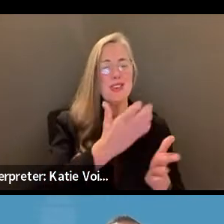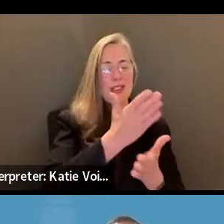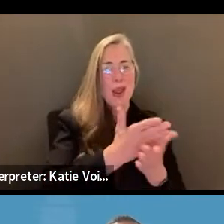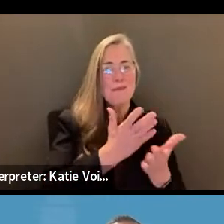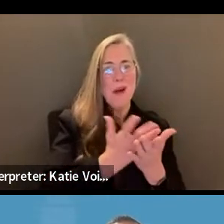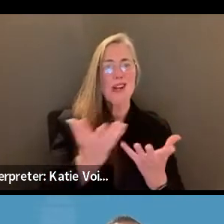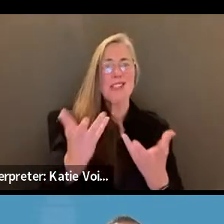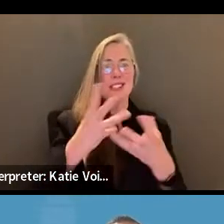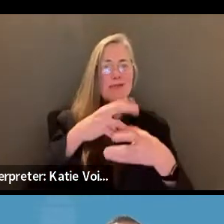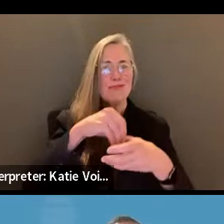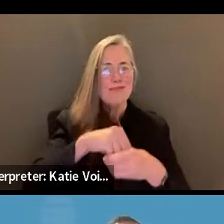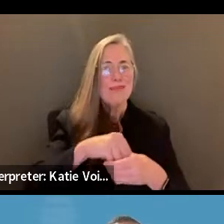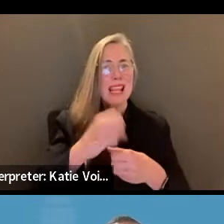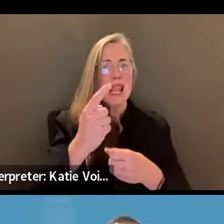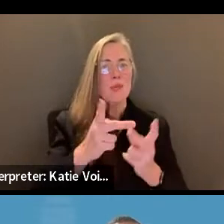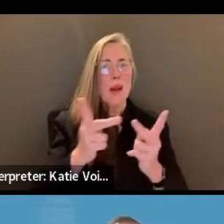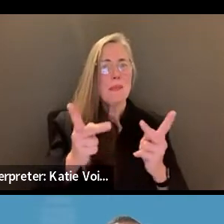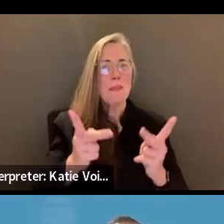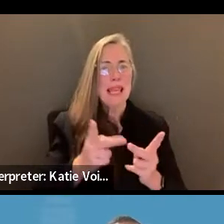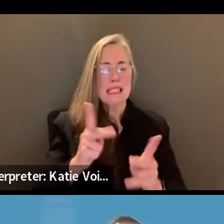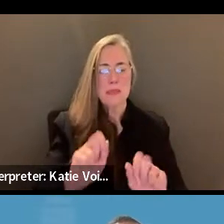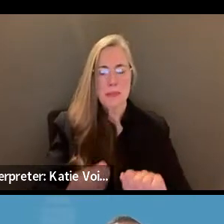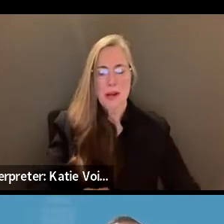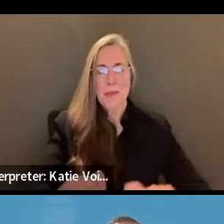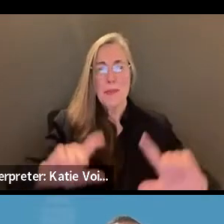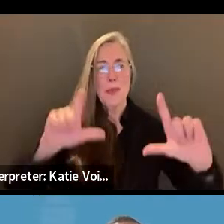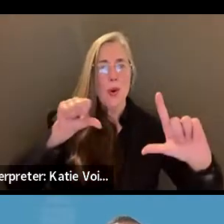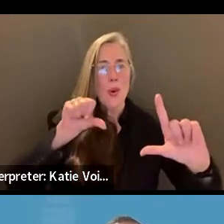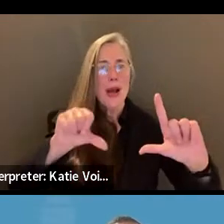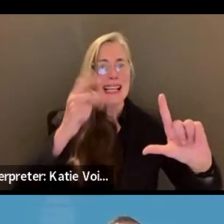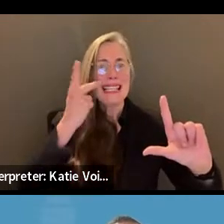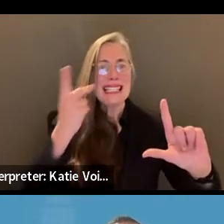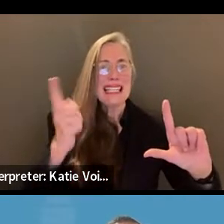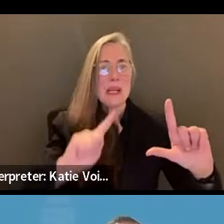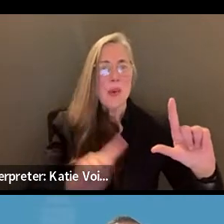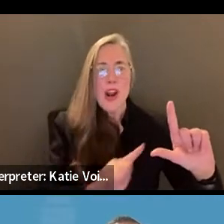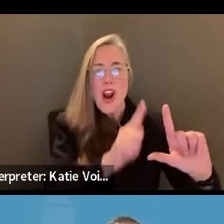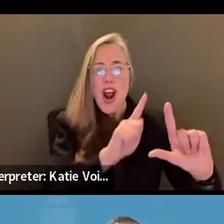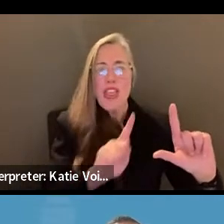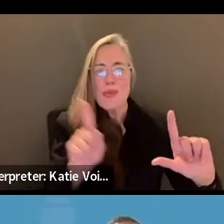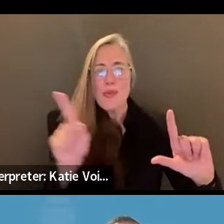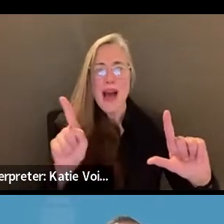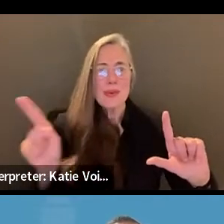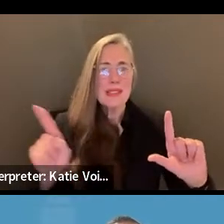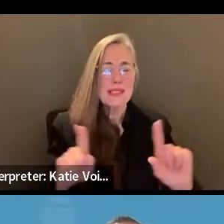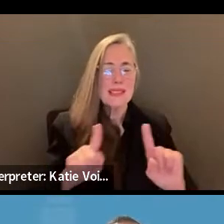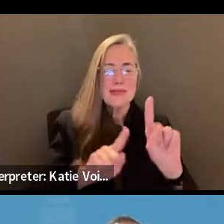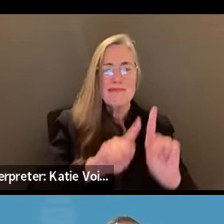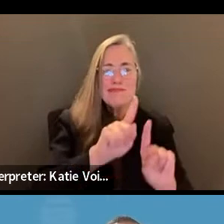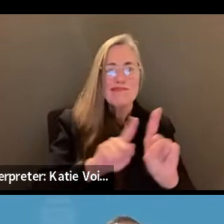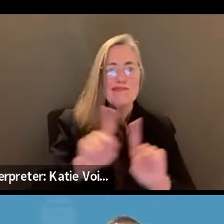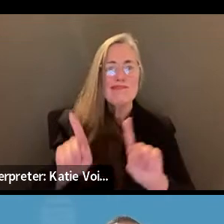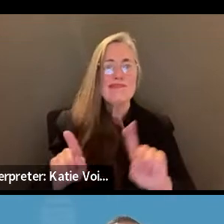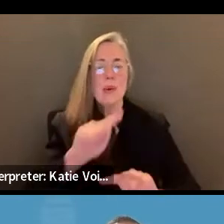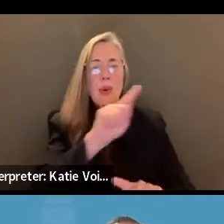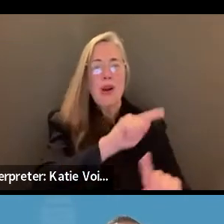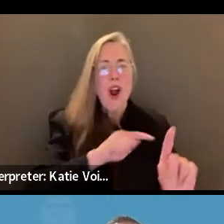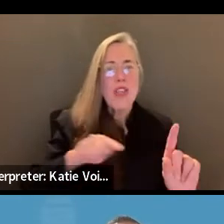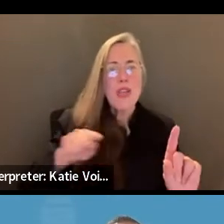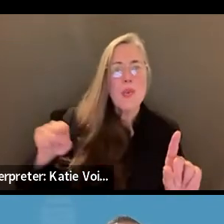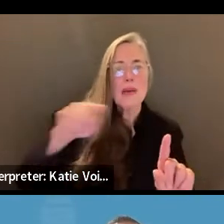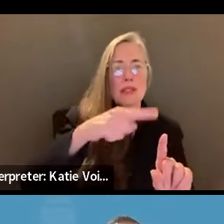click on and go see where the routes are and those kinds of things and kind of have an understanding of the process. So